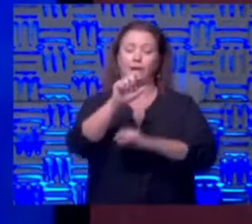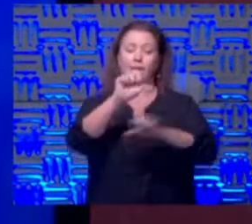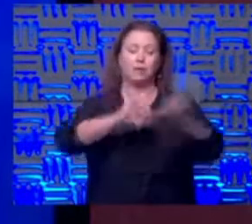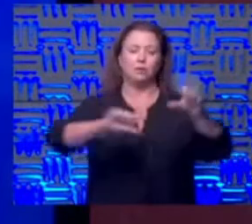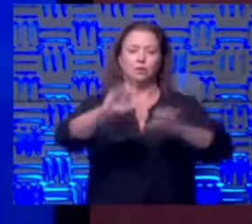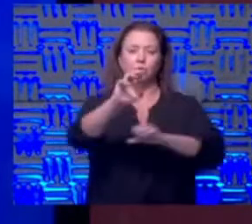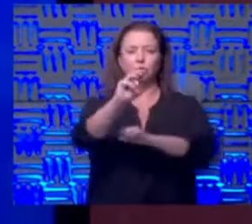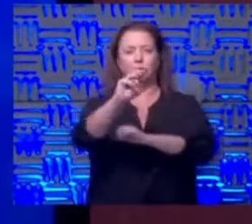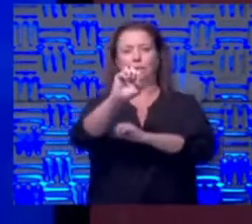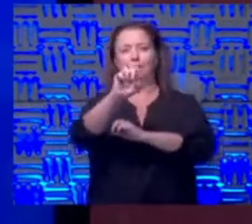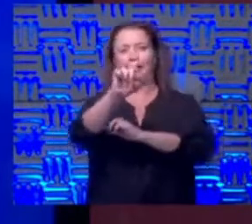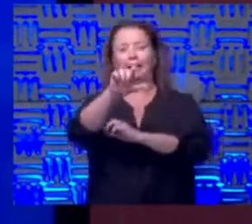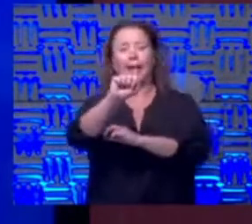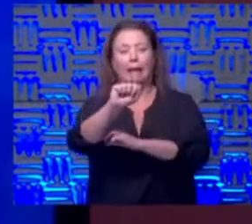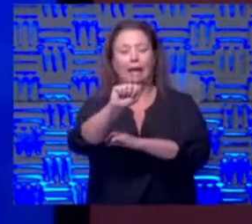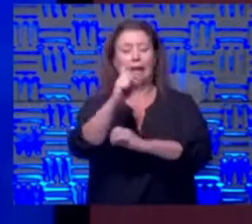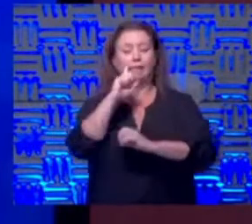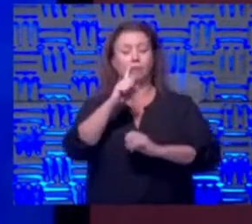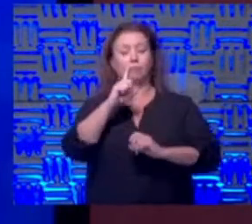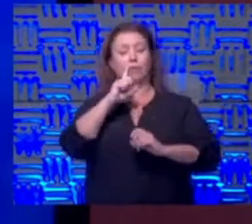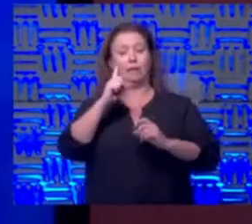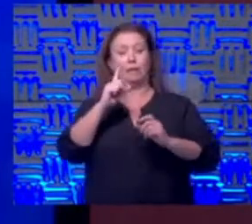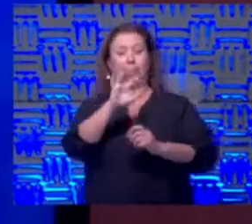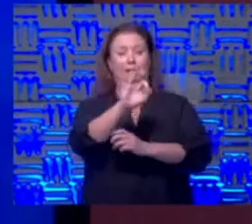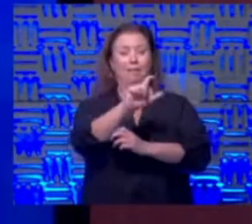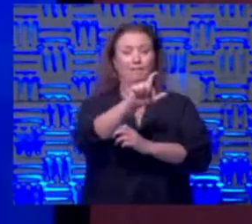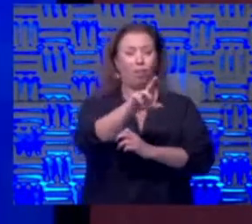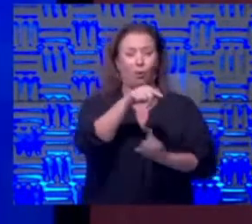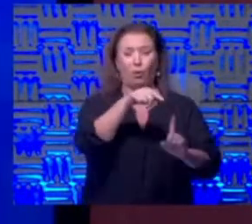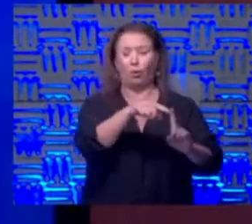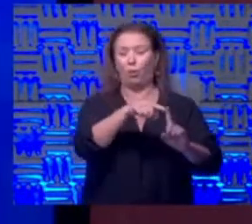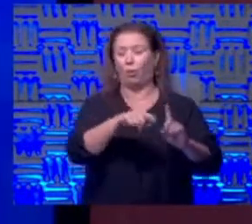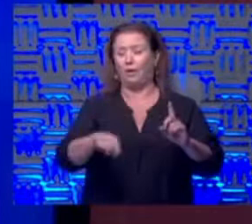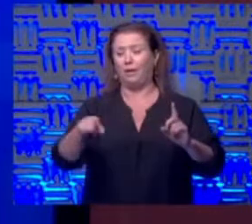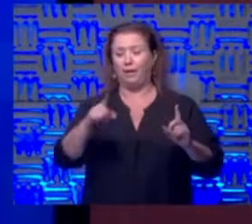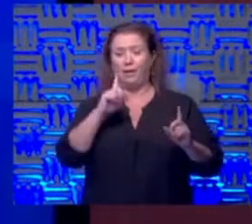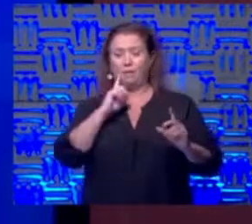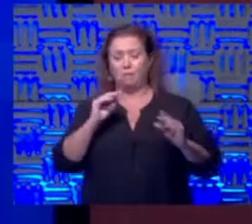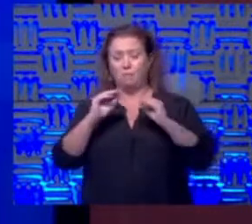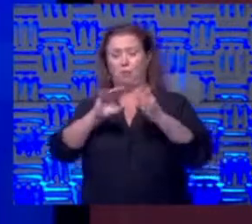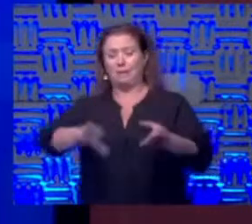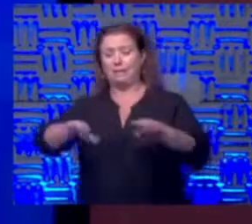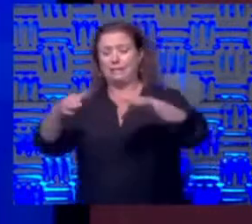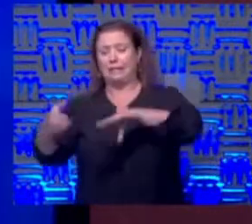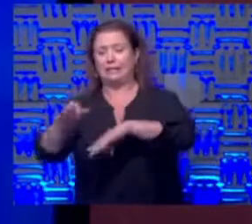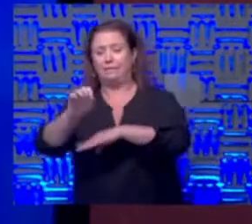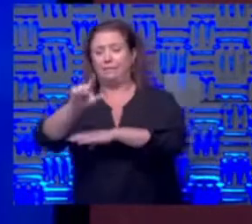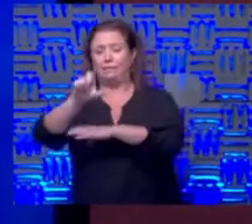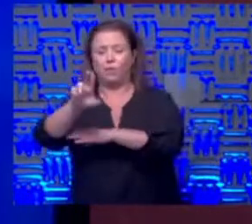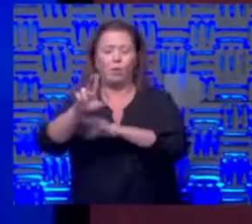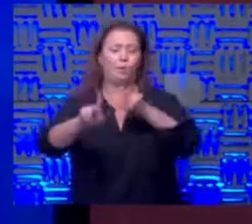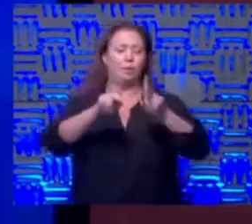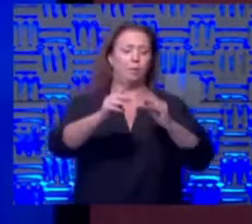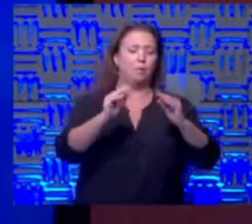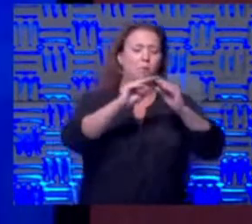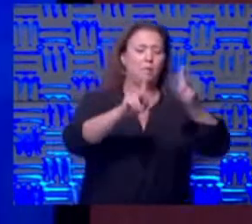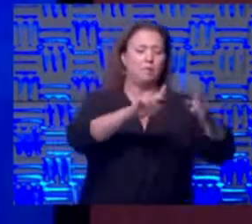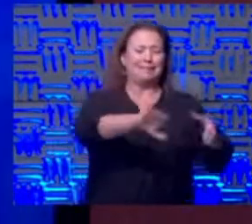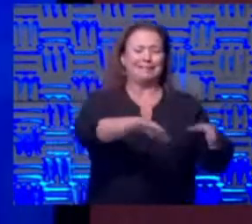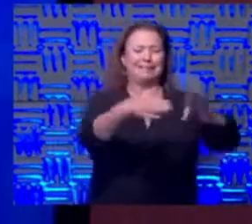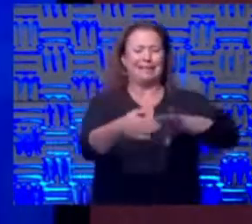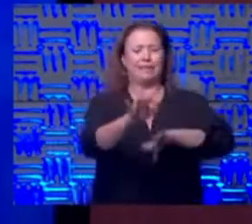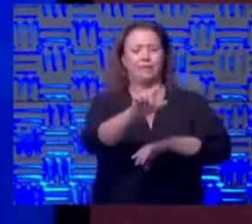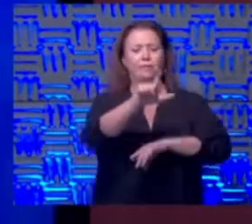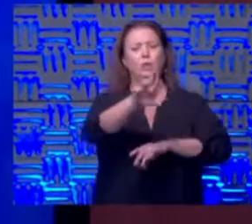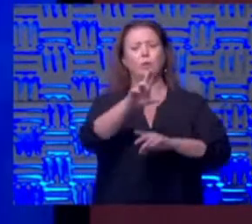person about. Is this really worse than the flu? Is this more lethal than the flu? More people die from the flu, et cetera. And if you would just